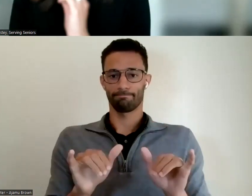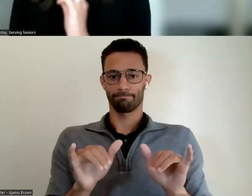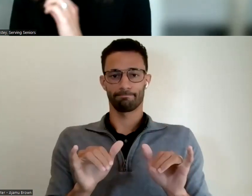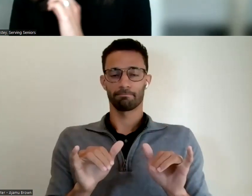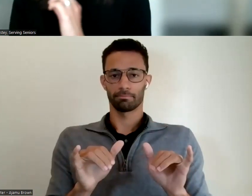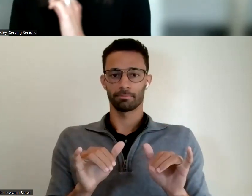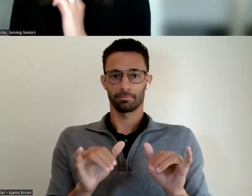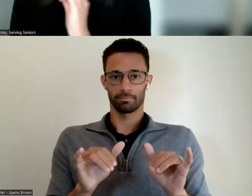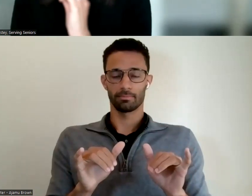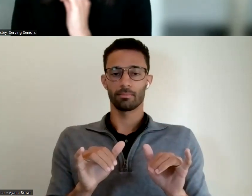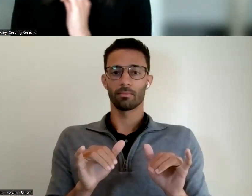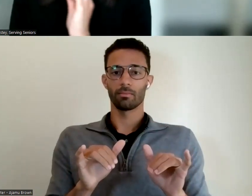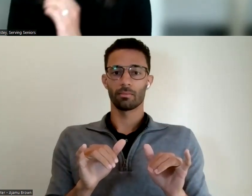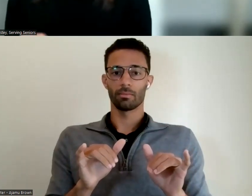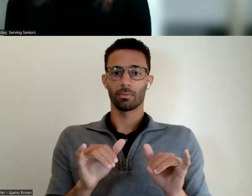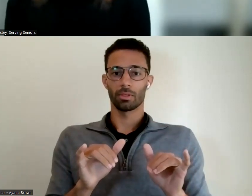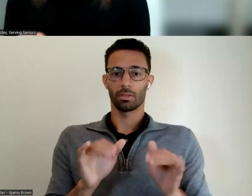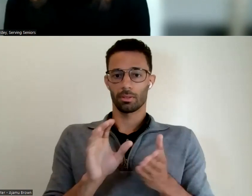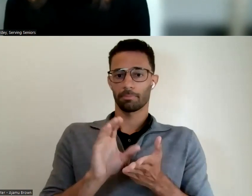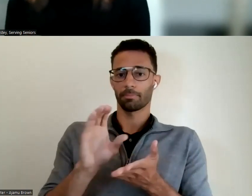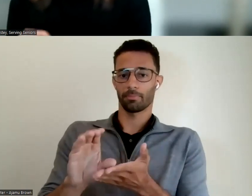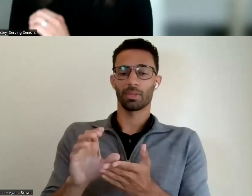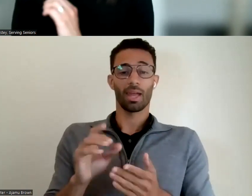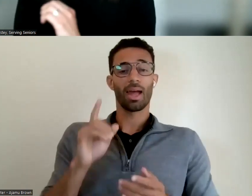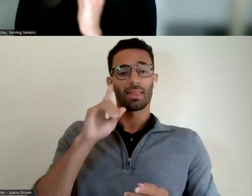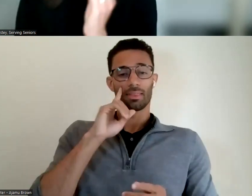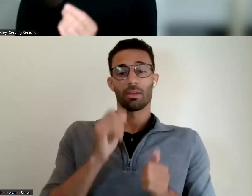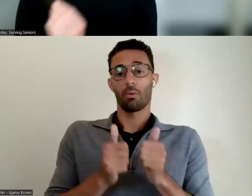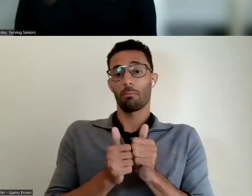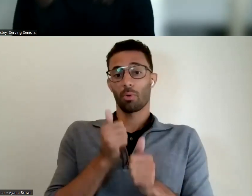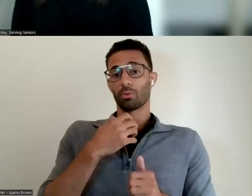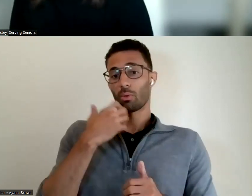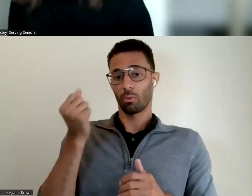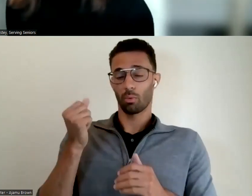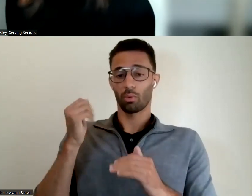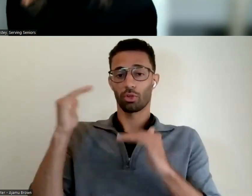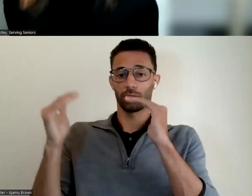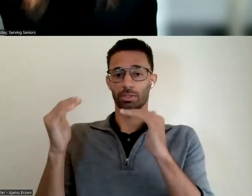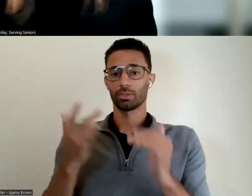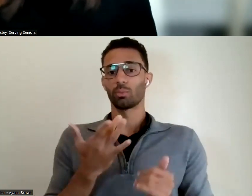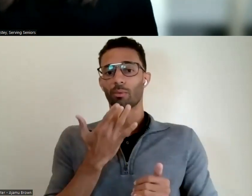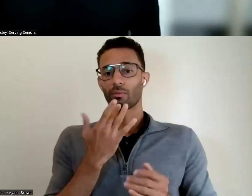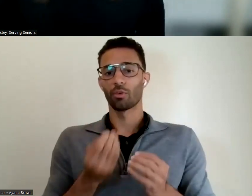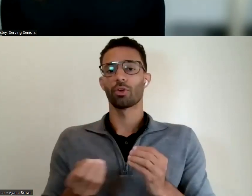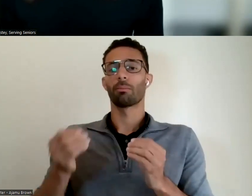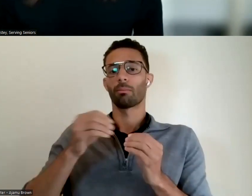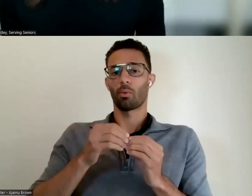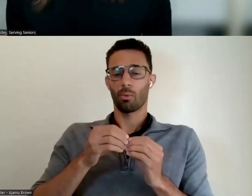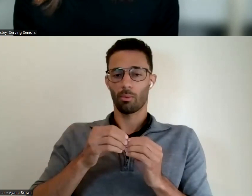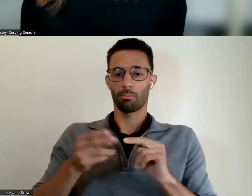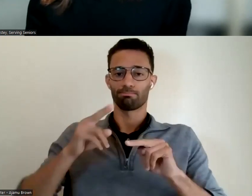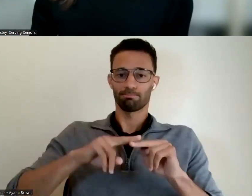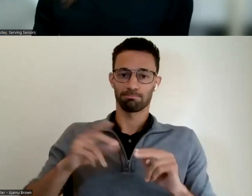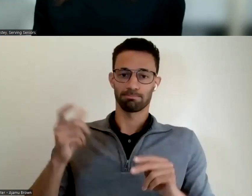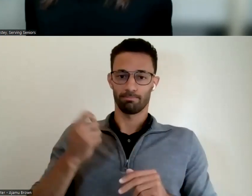most of the older adults would prefer additional subsidy. But one thing I do want to point out, Jared,